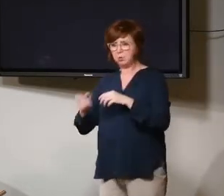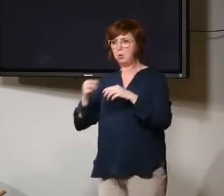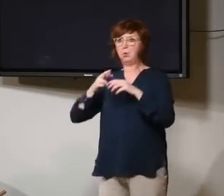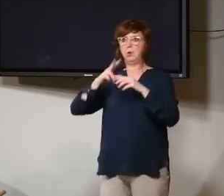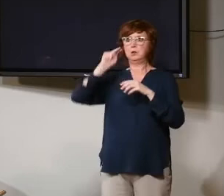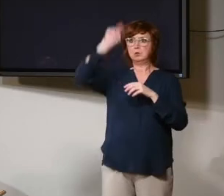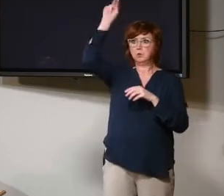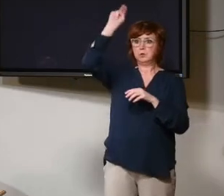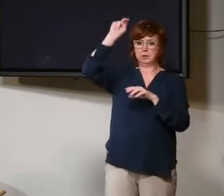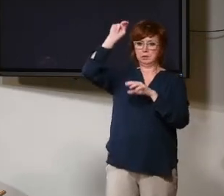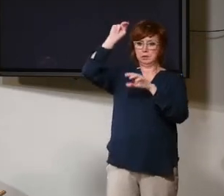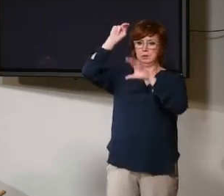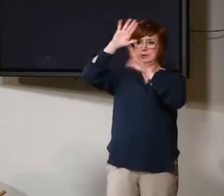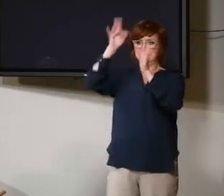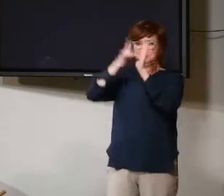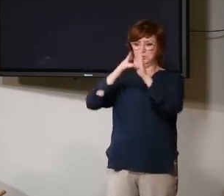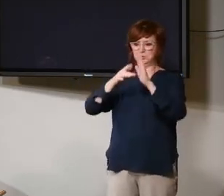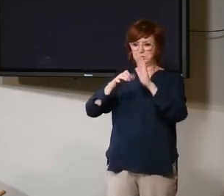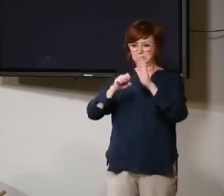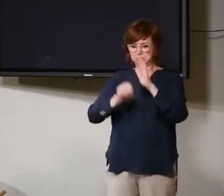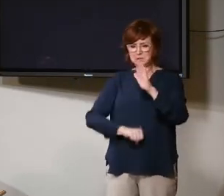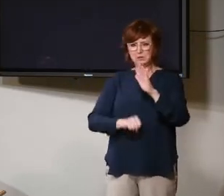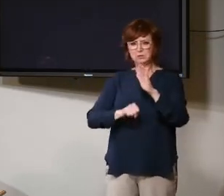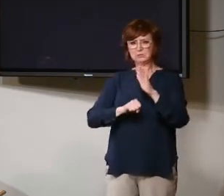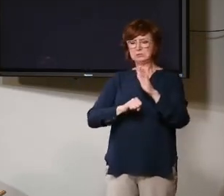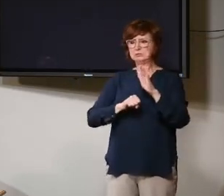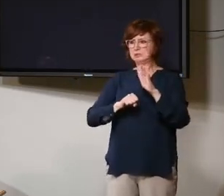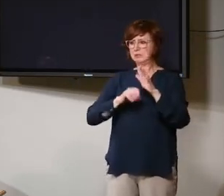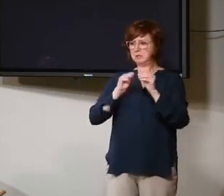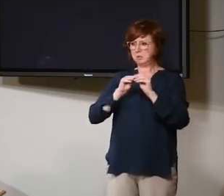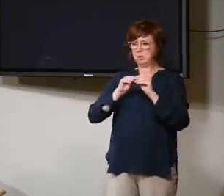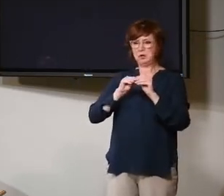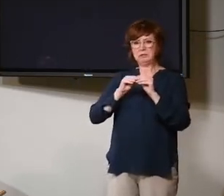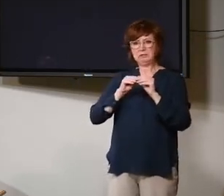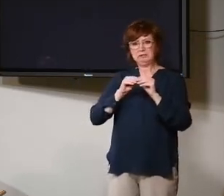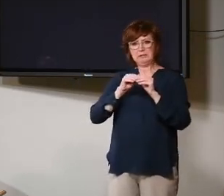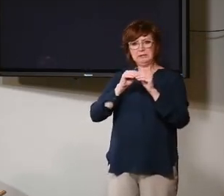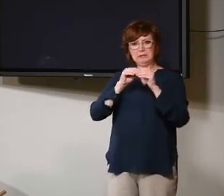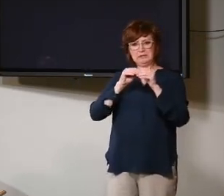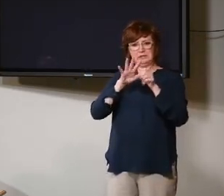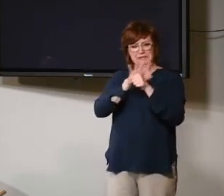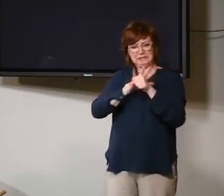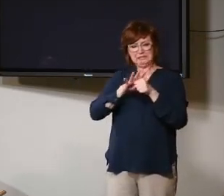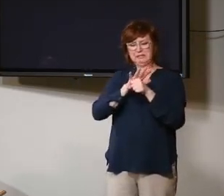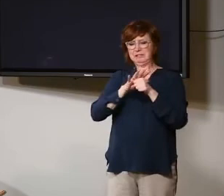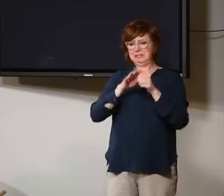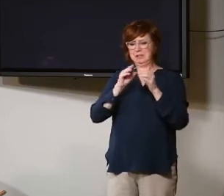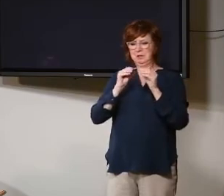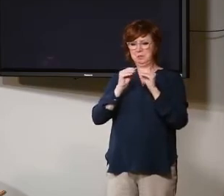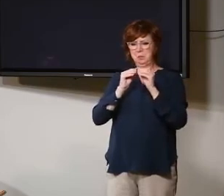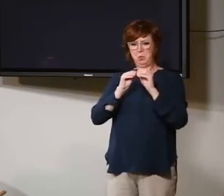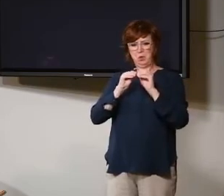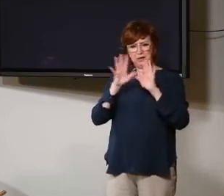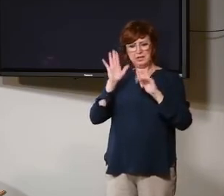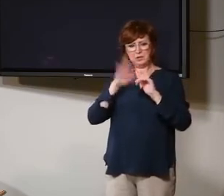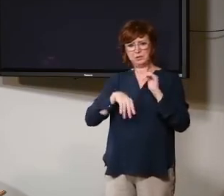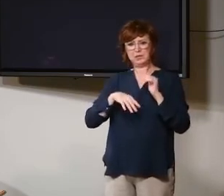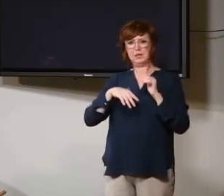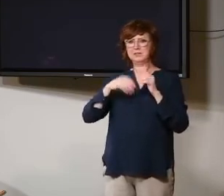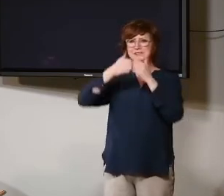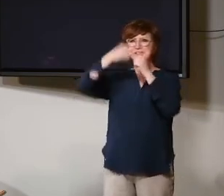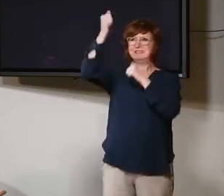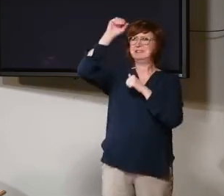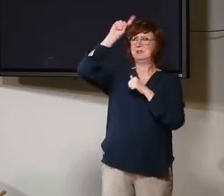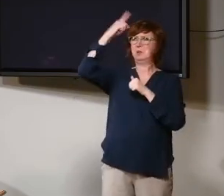now, decreasing that to include more regions, to just kind of a better idea where this is happening? So I think we have to remember that what